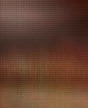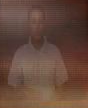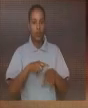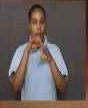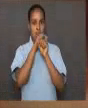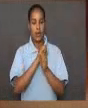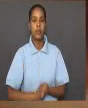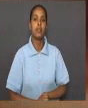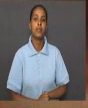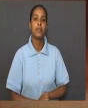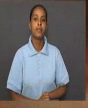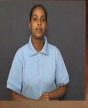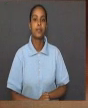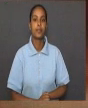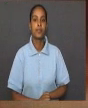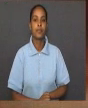Time's up.